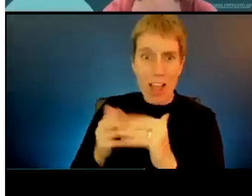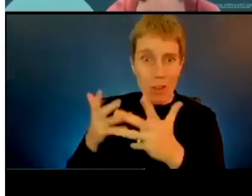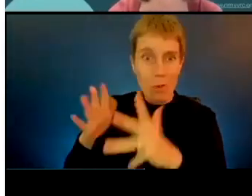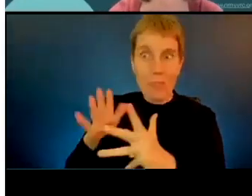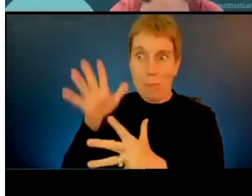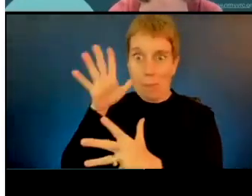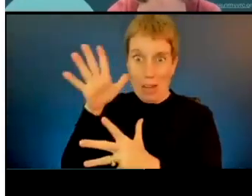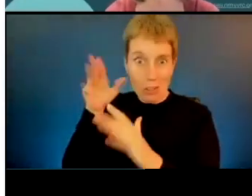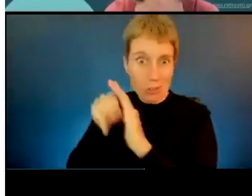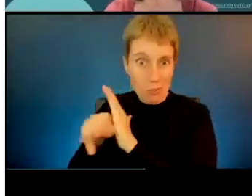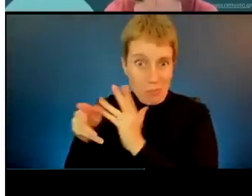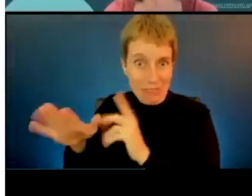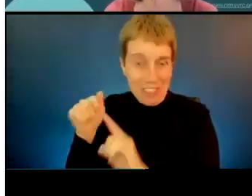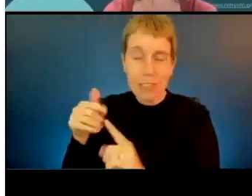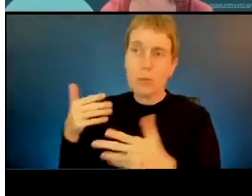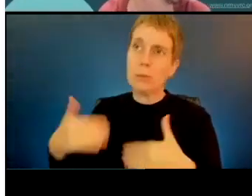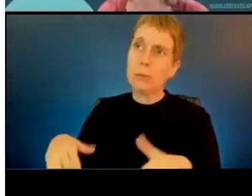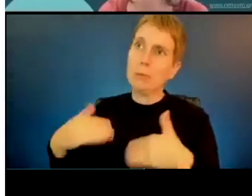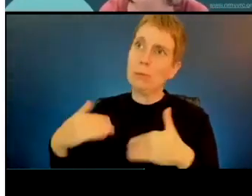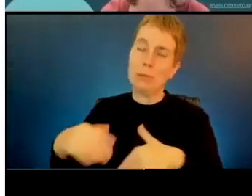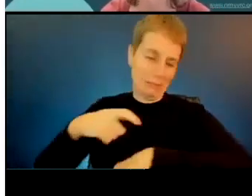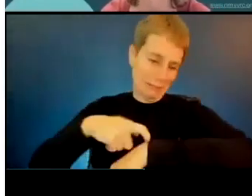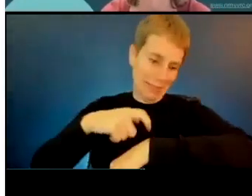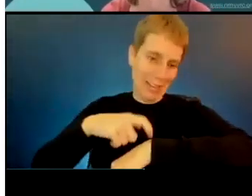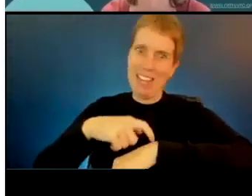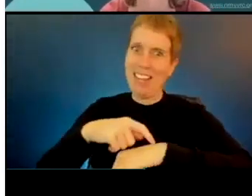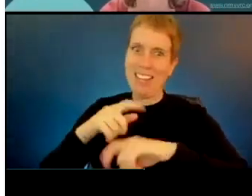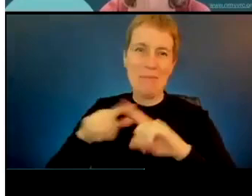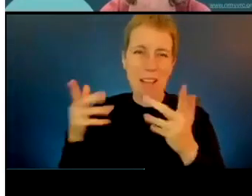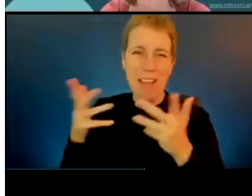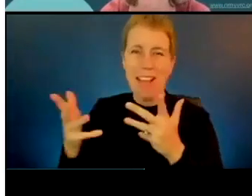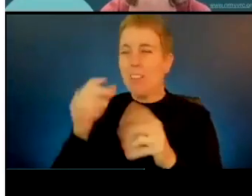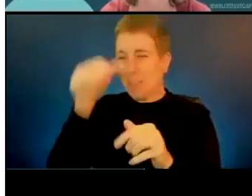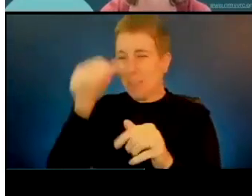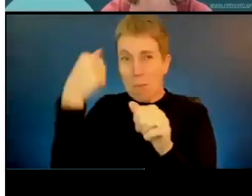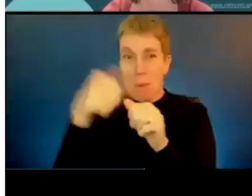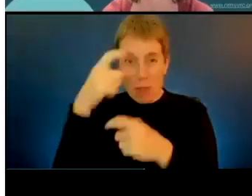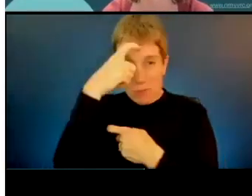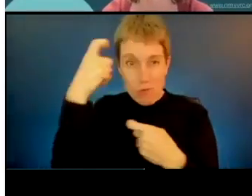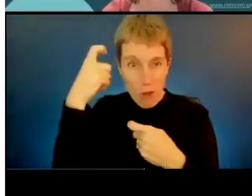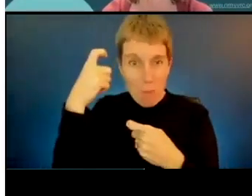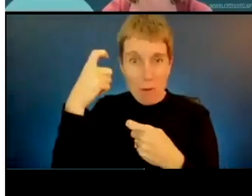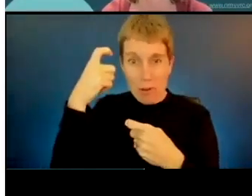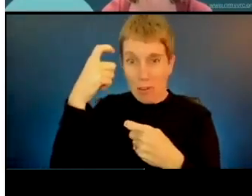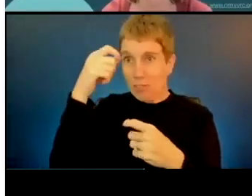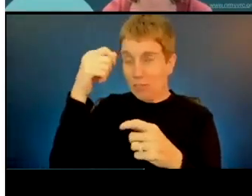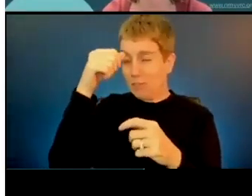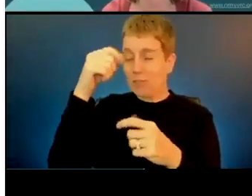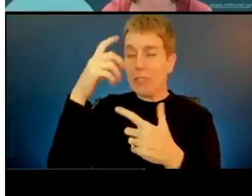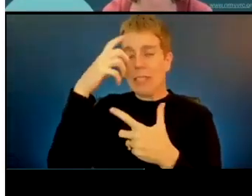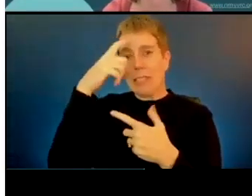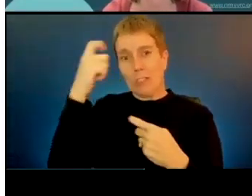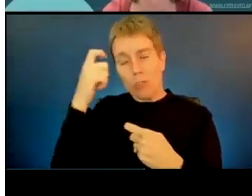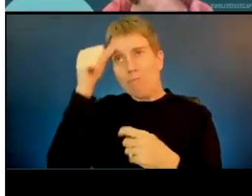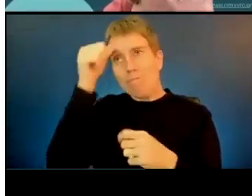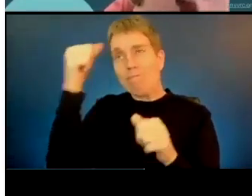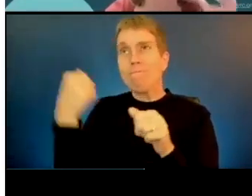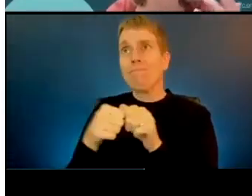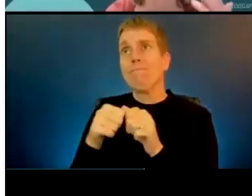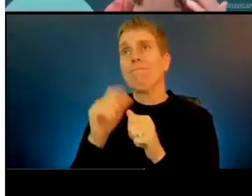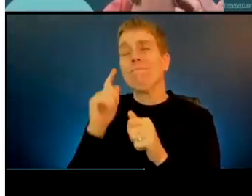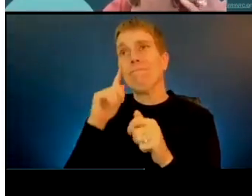those trauma reminders as well as those loss reminders, because you're going to have both. So the child is going to have images